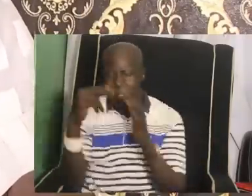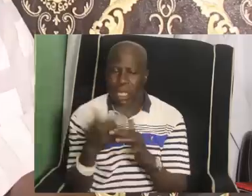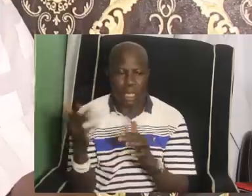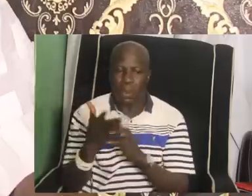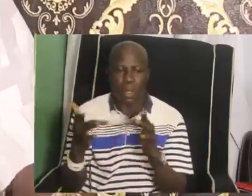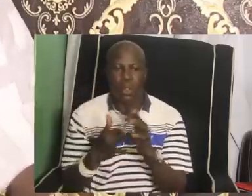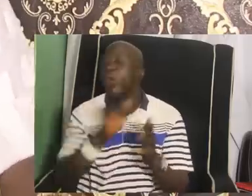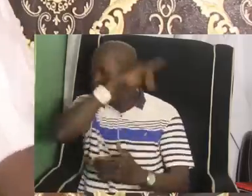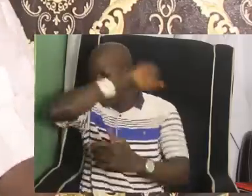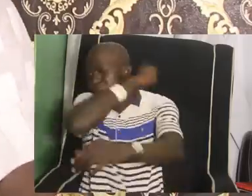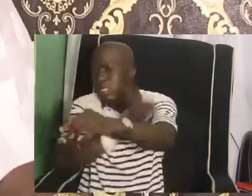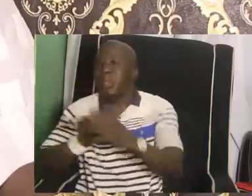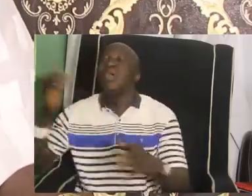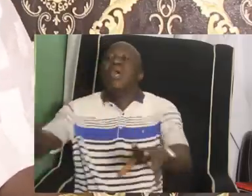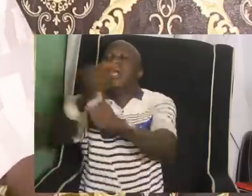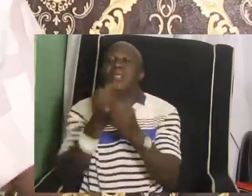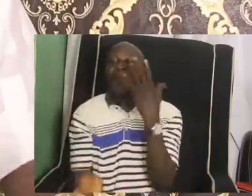aye adide try to that delay you